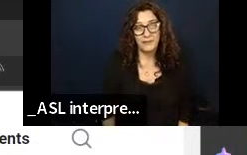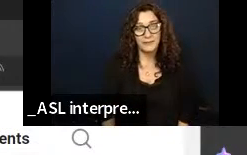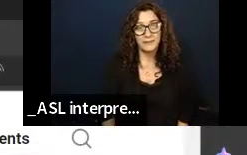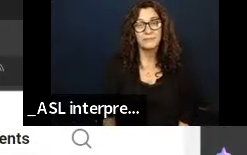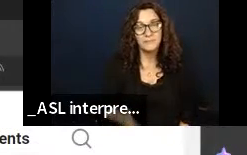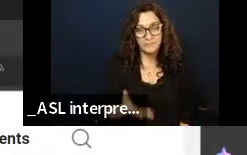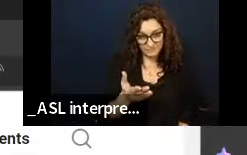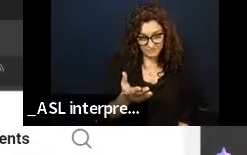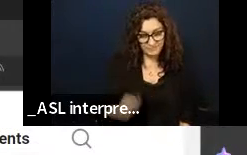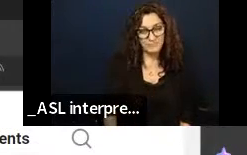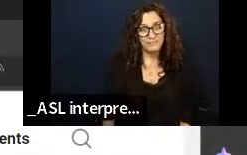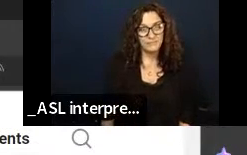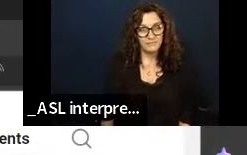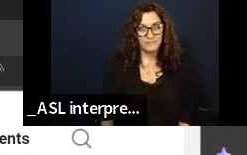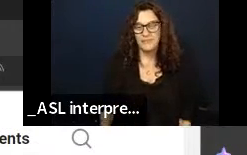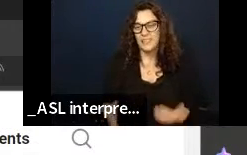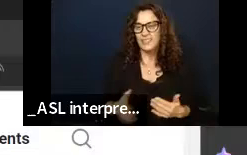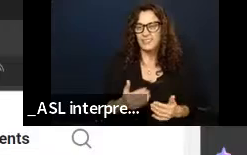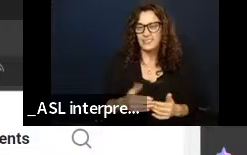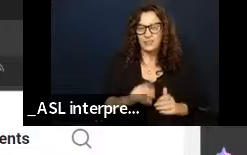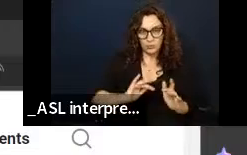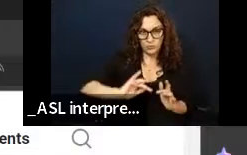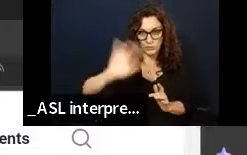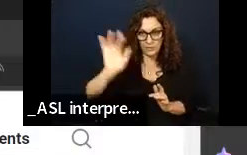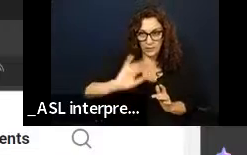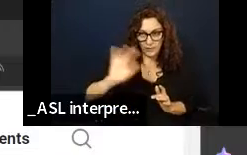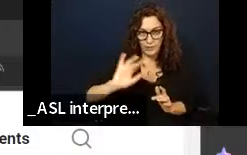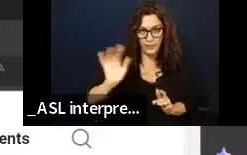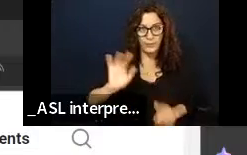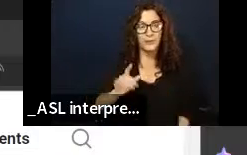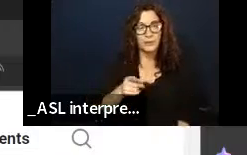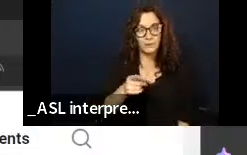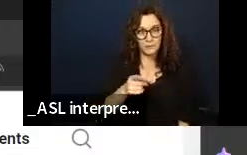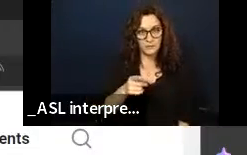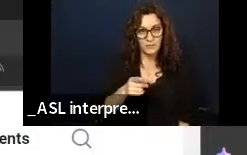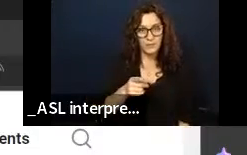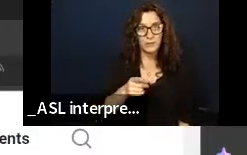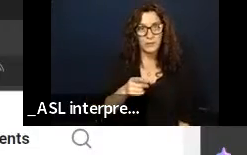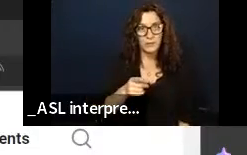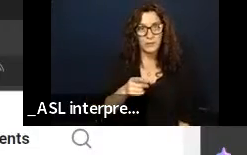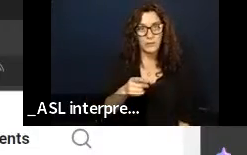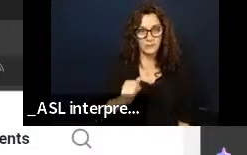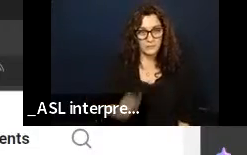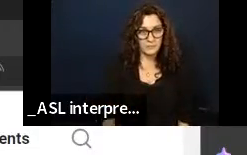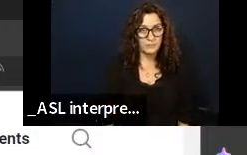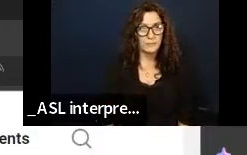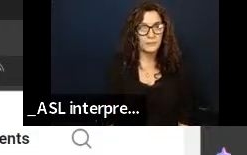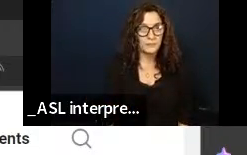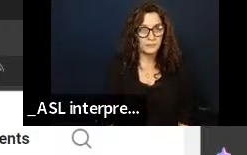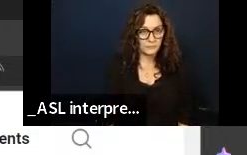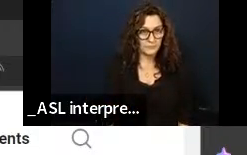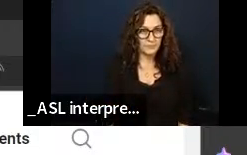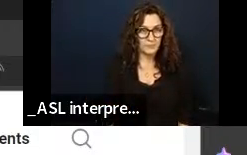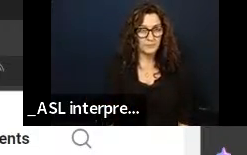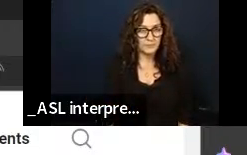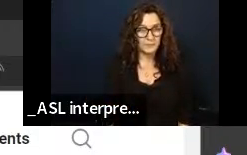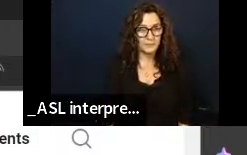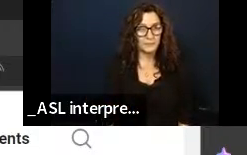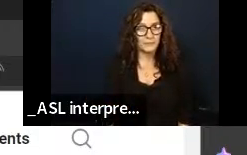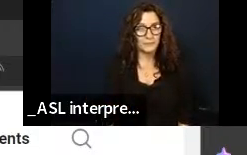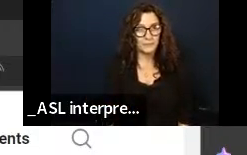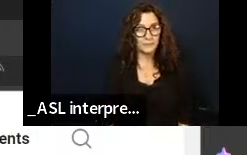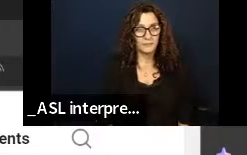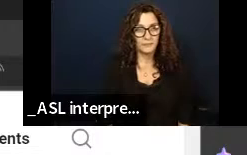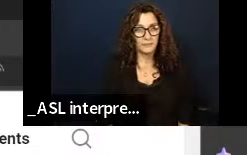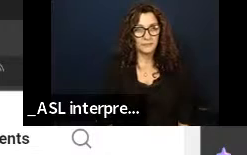is right here. So scrolling down past those documents, you can read a little bit here about